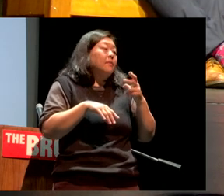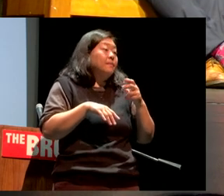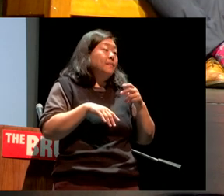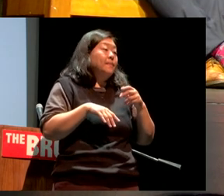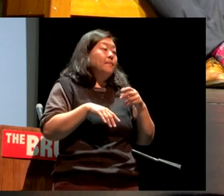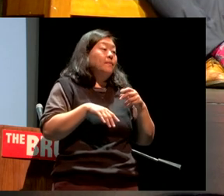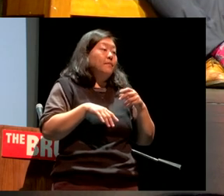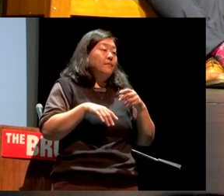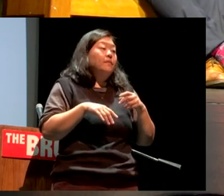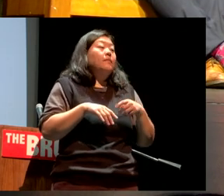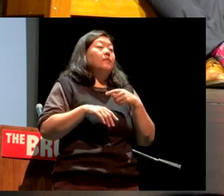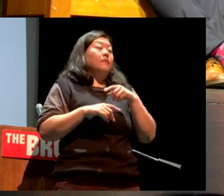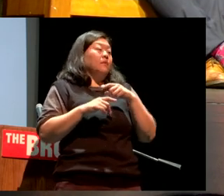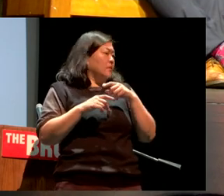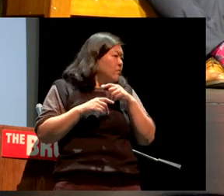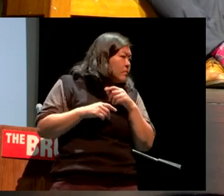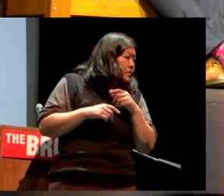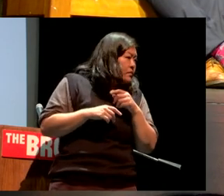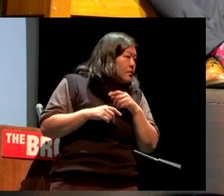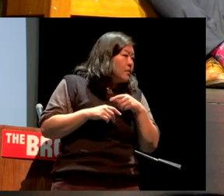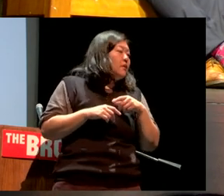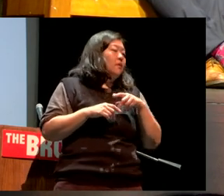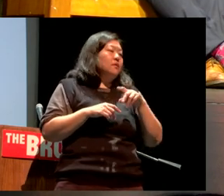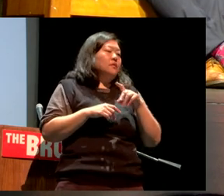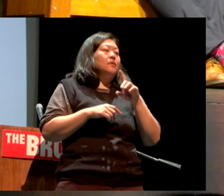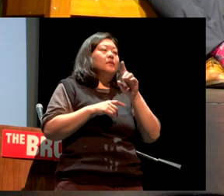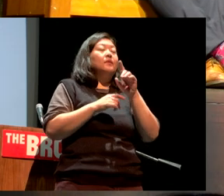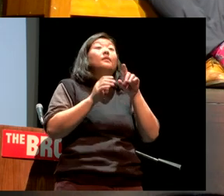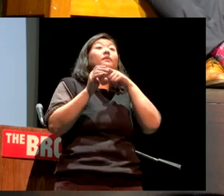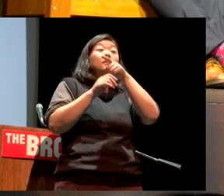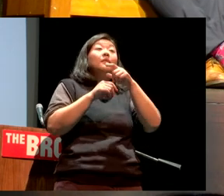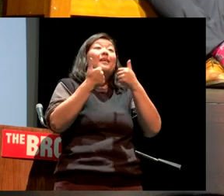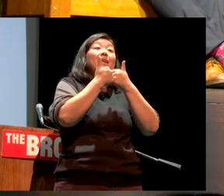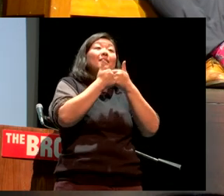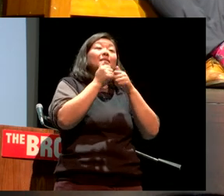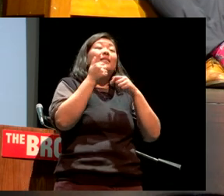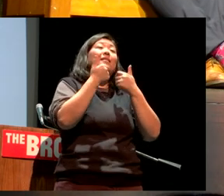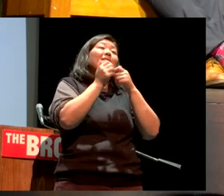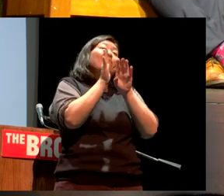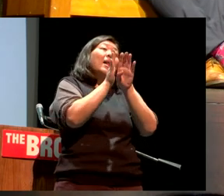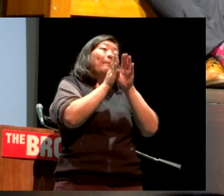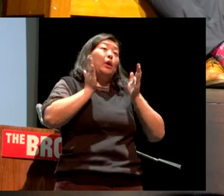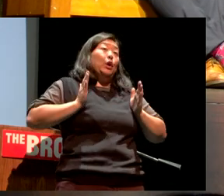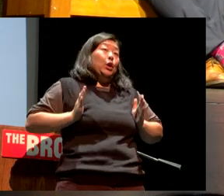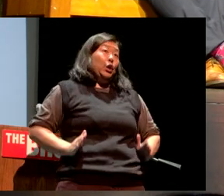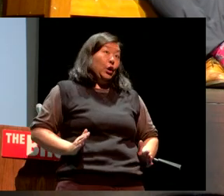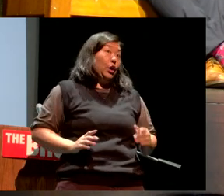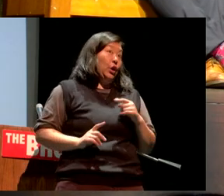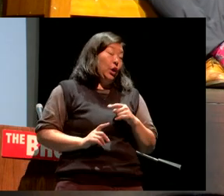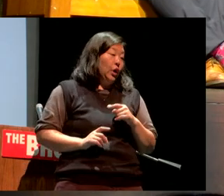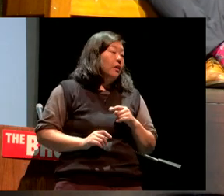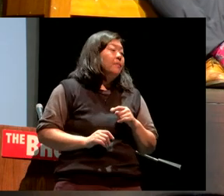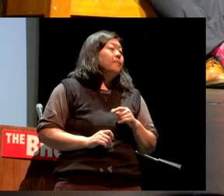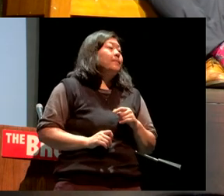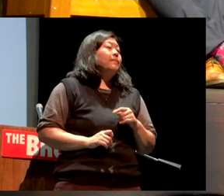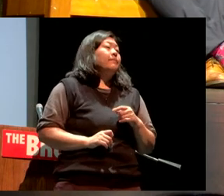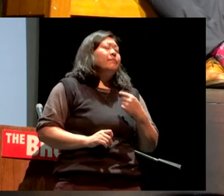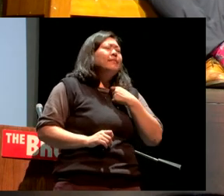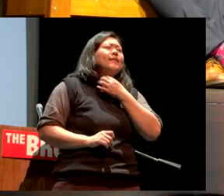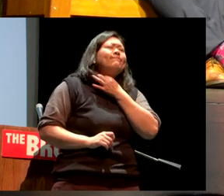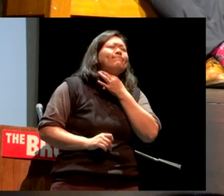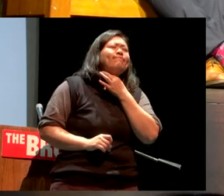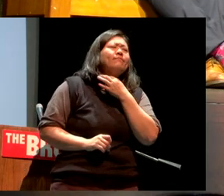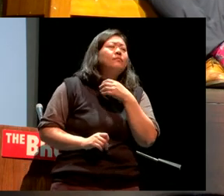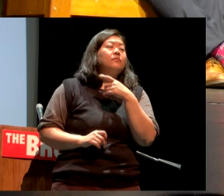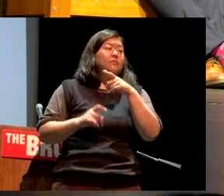about both of you talk about how video games influence you to here we are now. I was curious, down the road, would you all ever be interested in